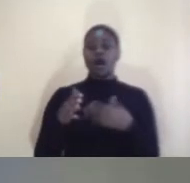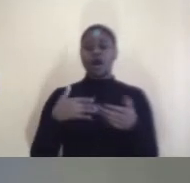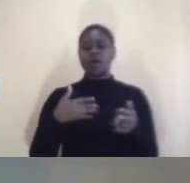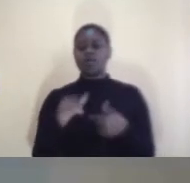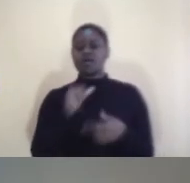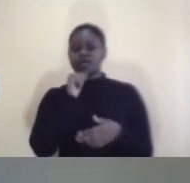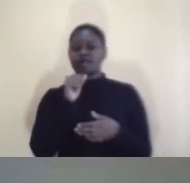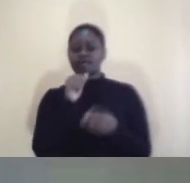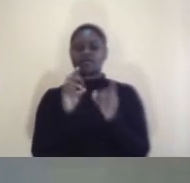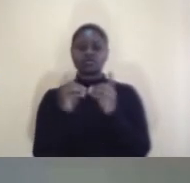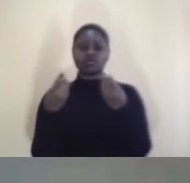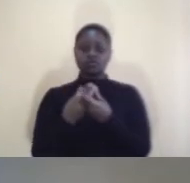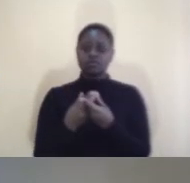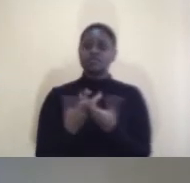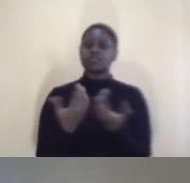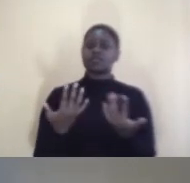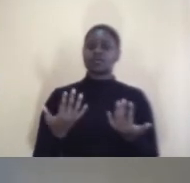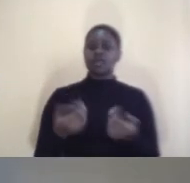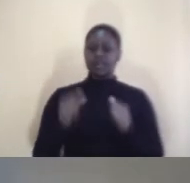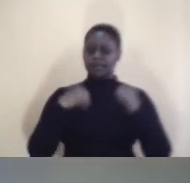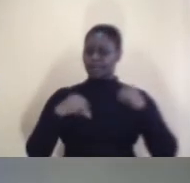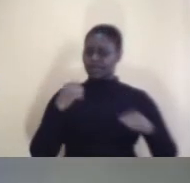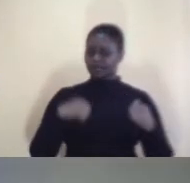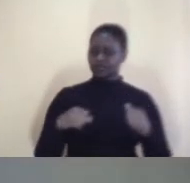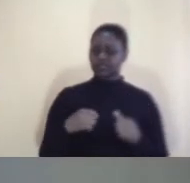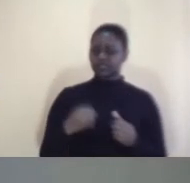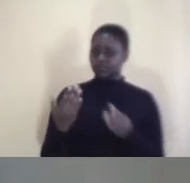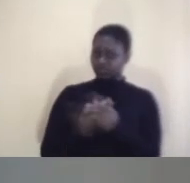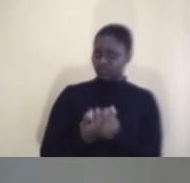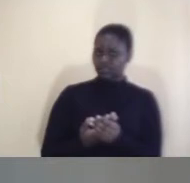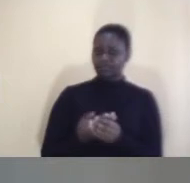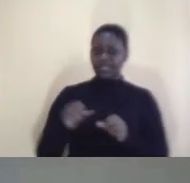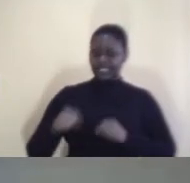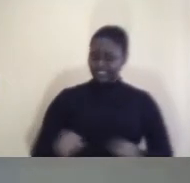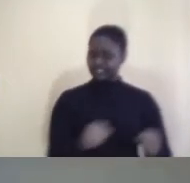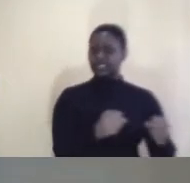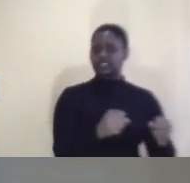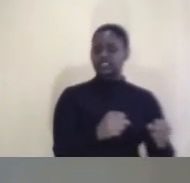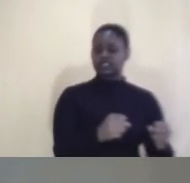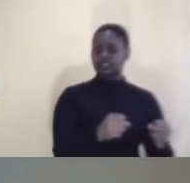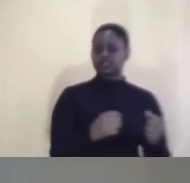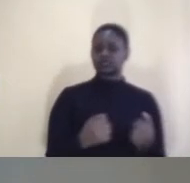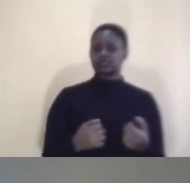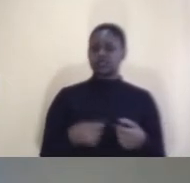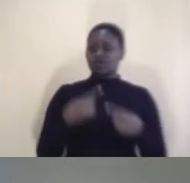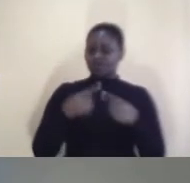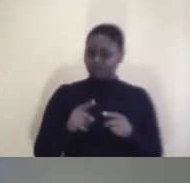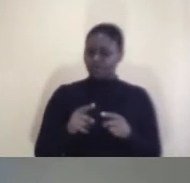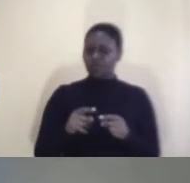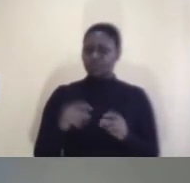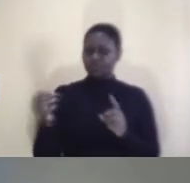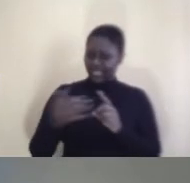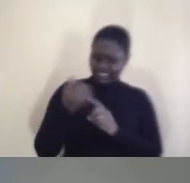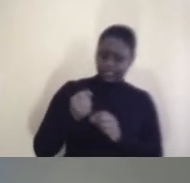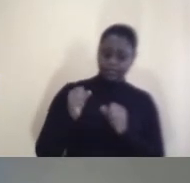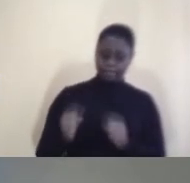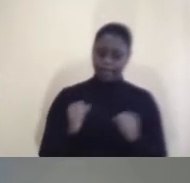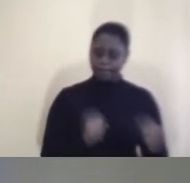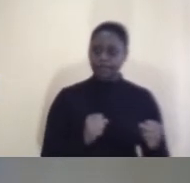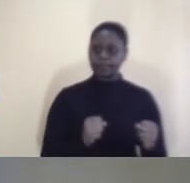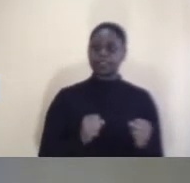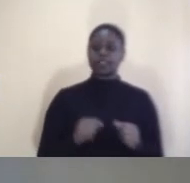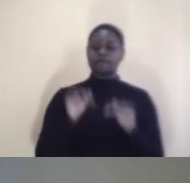the department, by its own accounts of its performance, indicates that its strategic direction is biased towards subsistence and